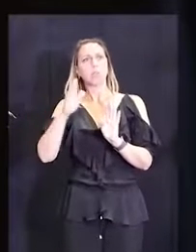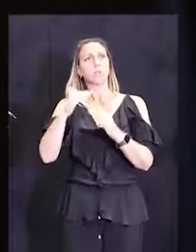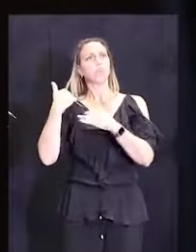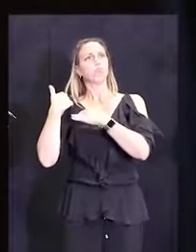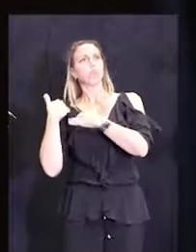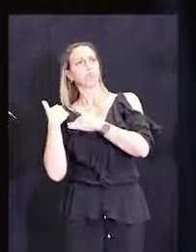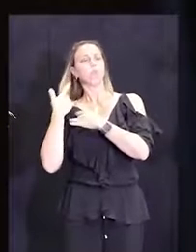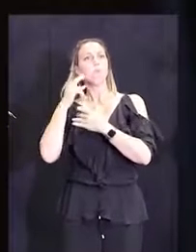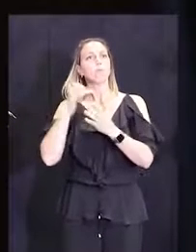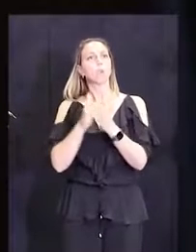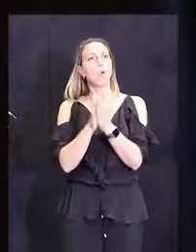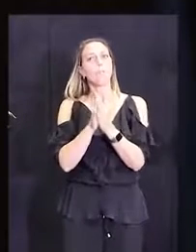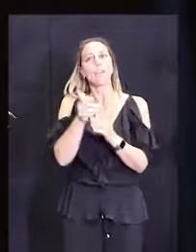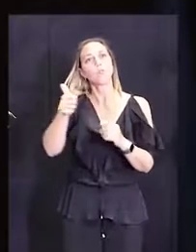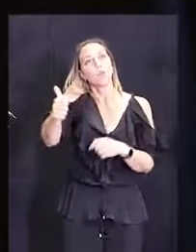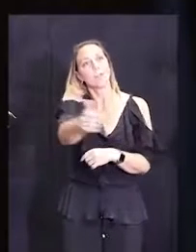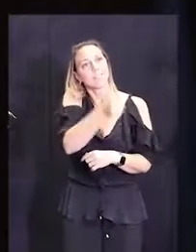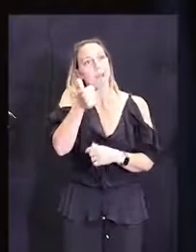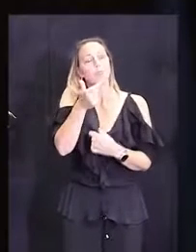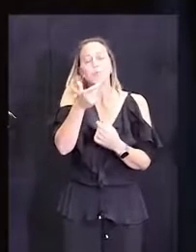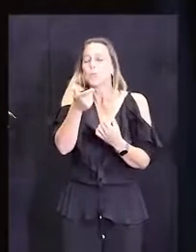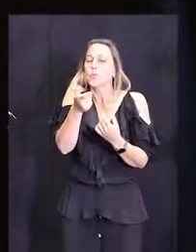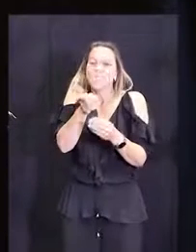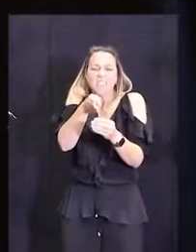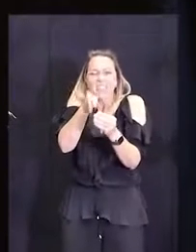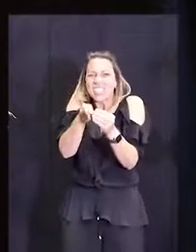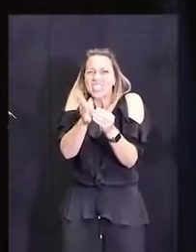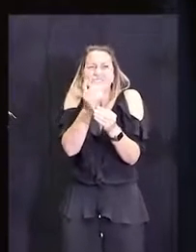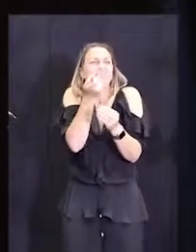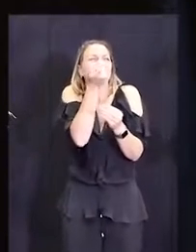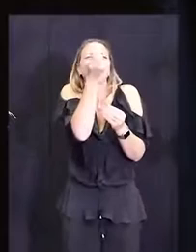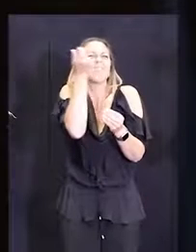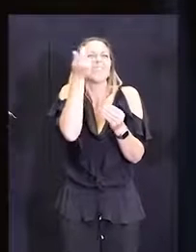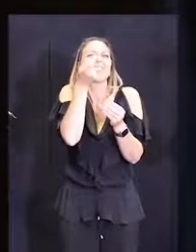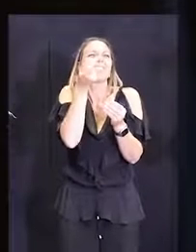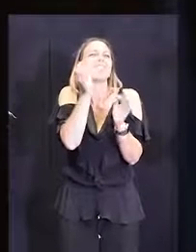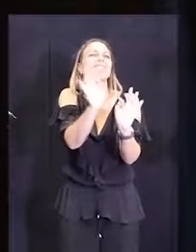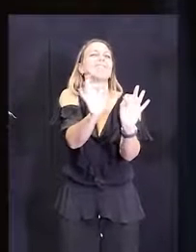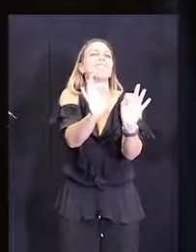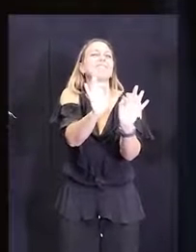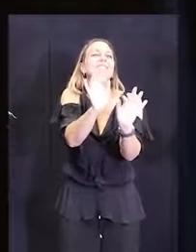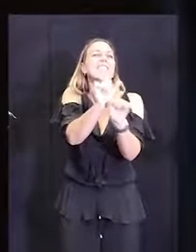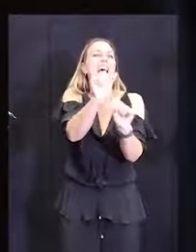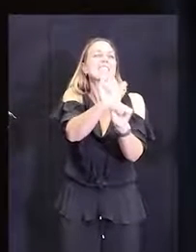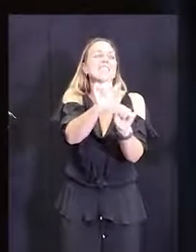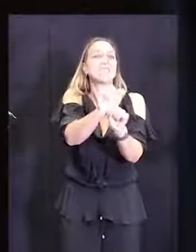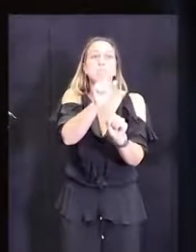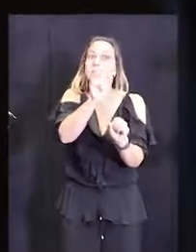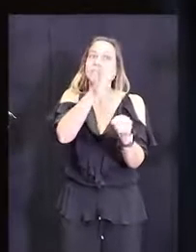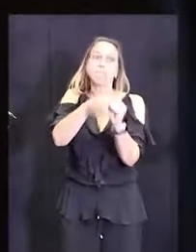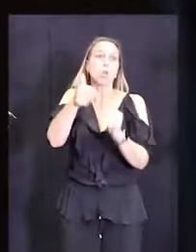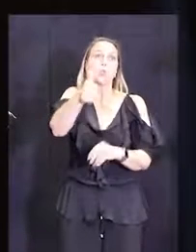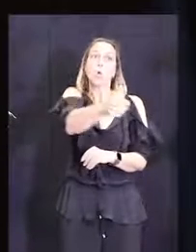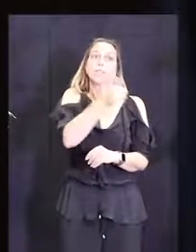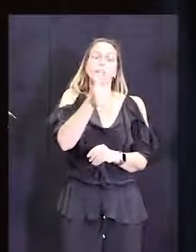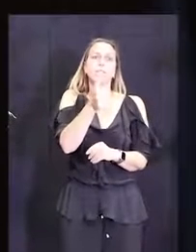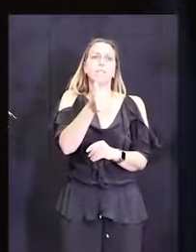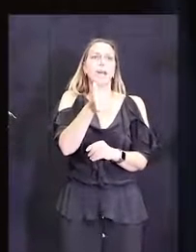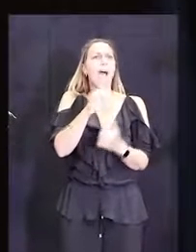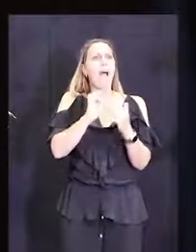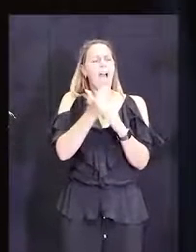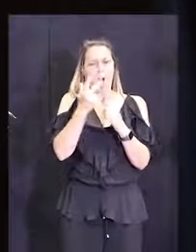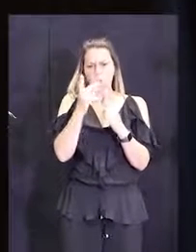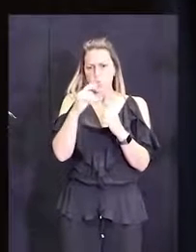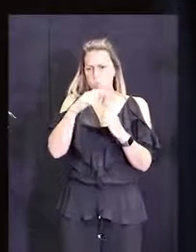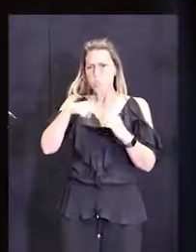to motivate ourselves to complete even the simplest of life's tasks. And so, how do we